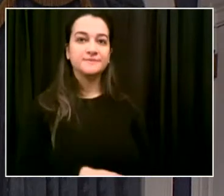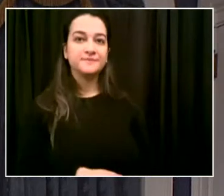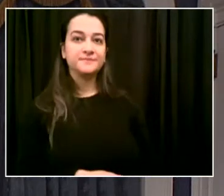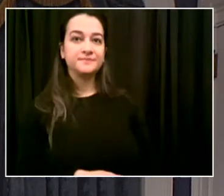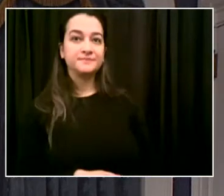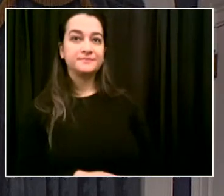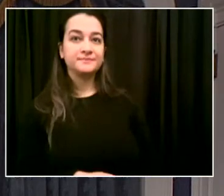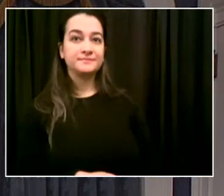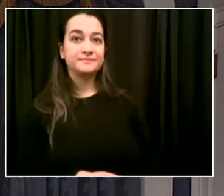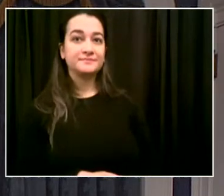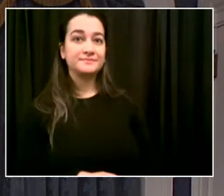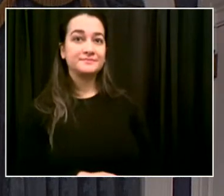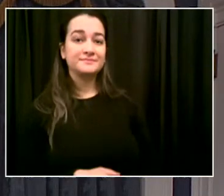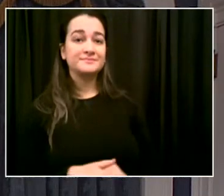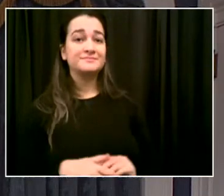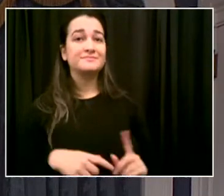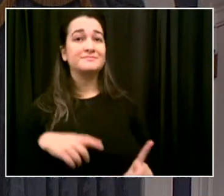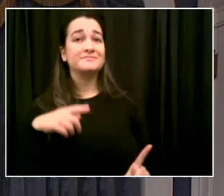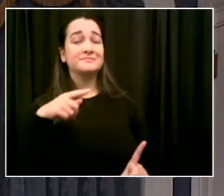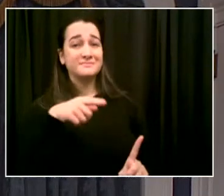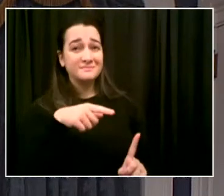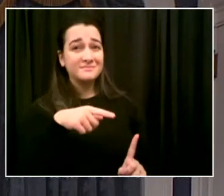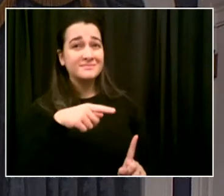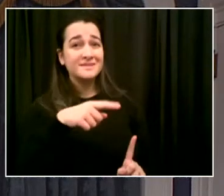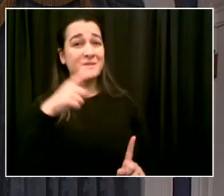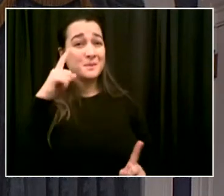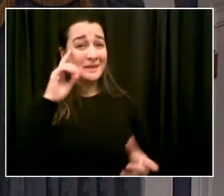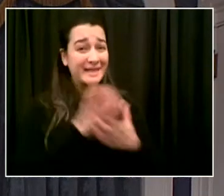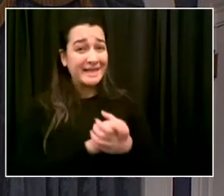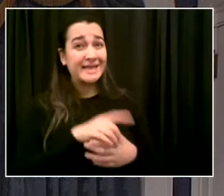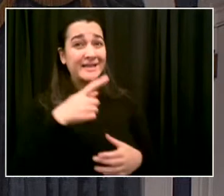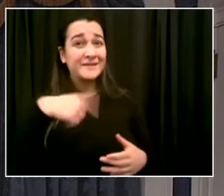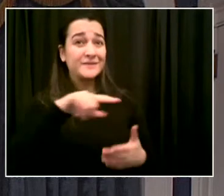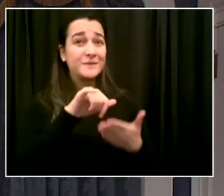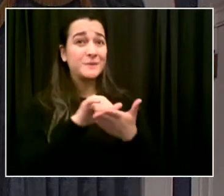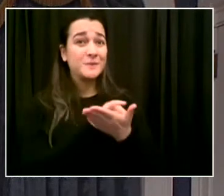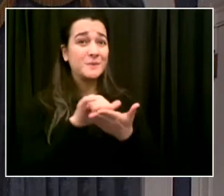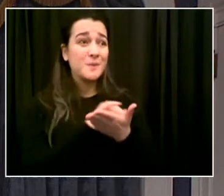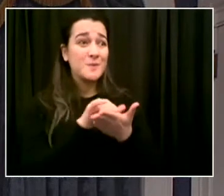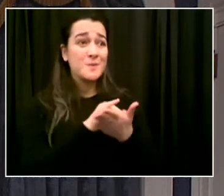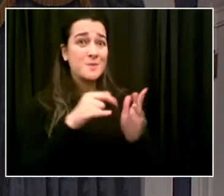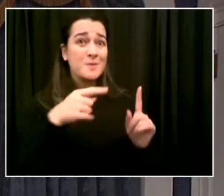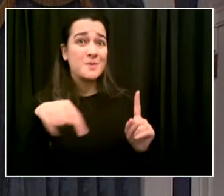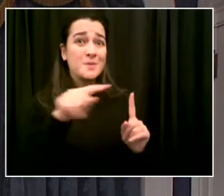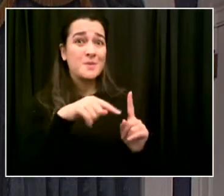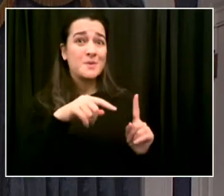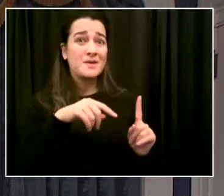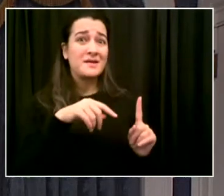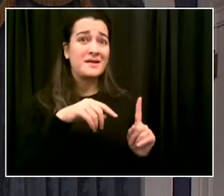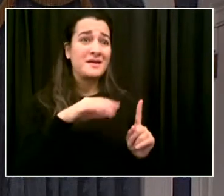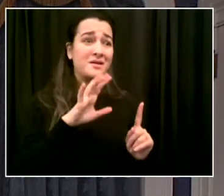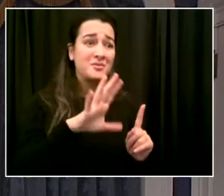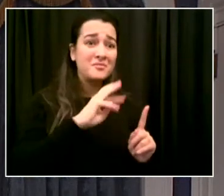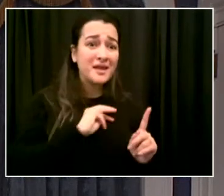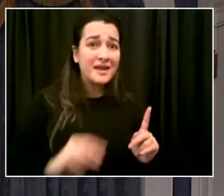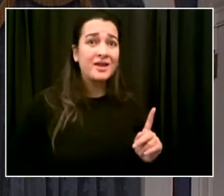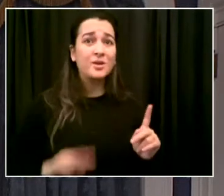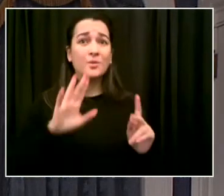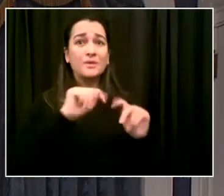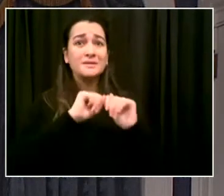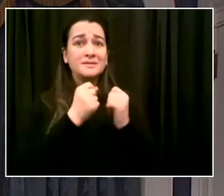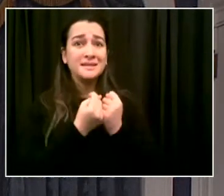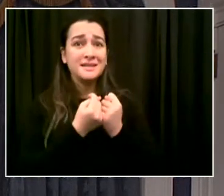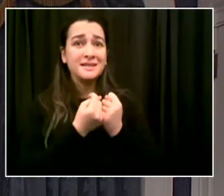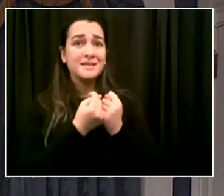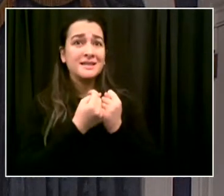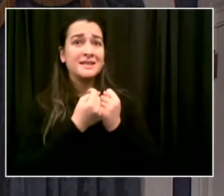were vaccinated, because you are out and about, and obviously your health commissioner is out and about and